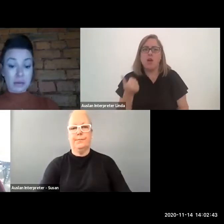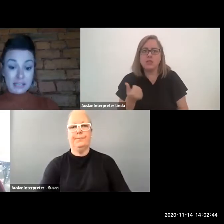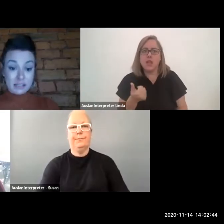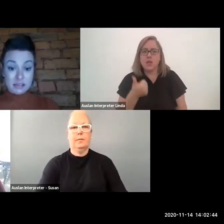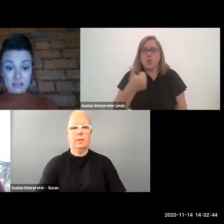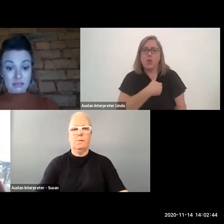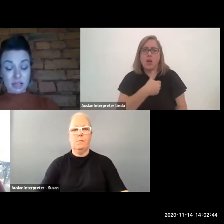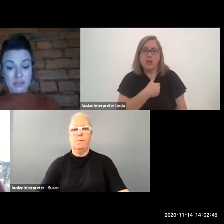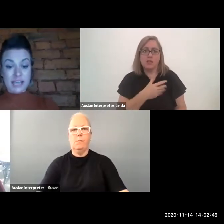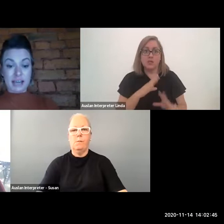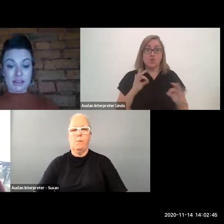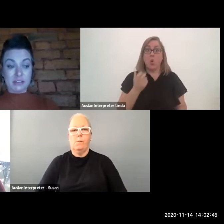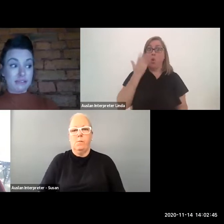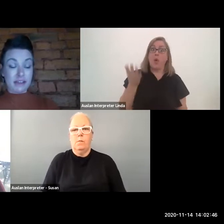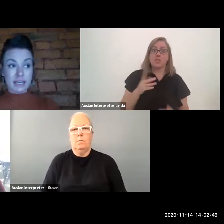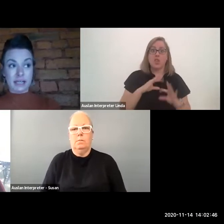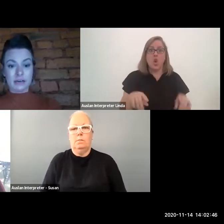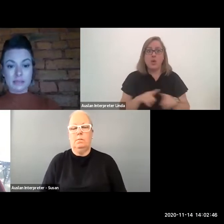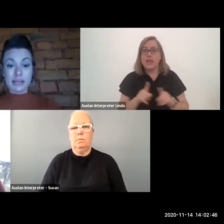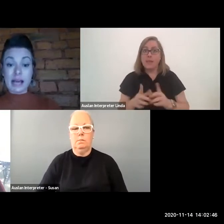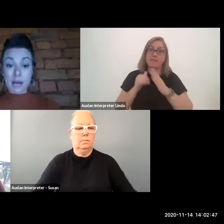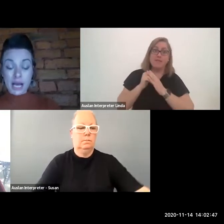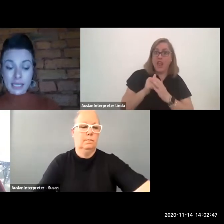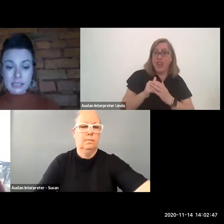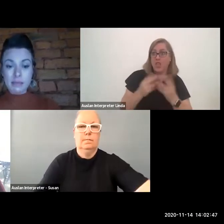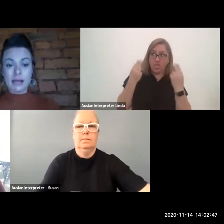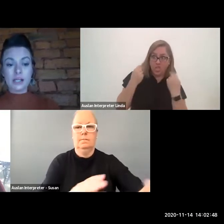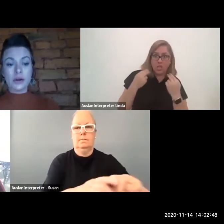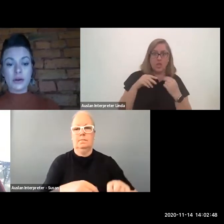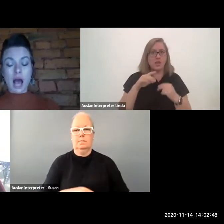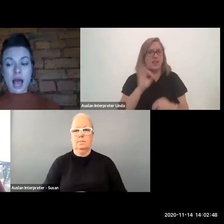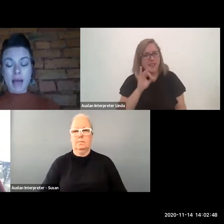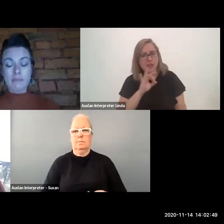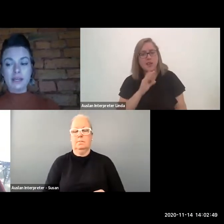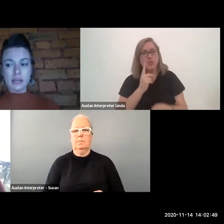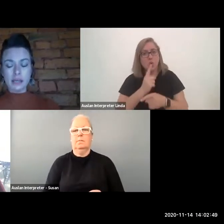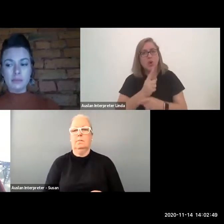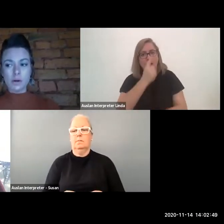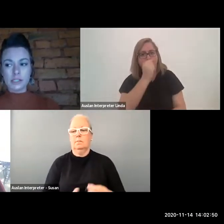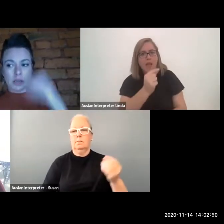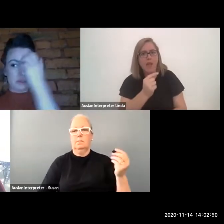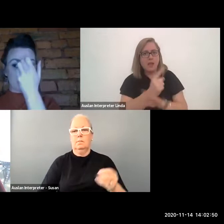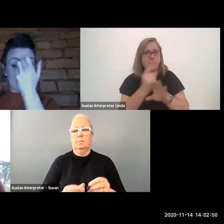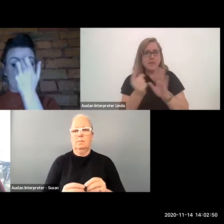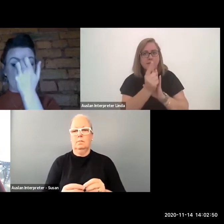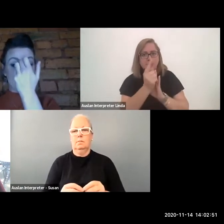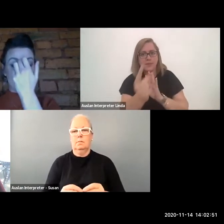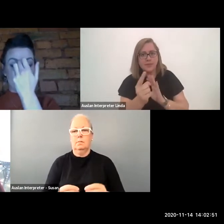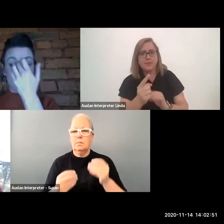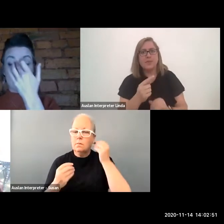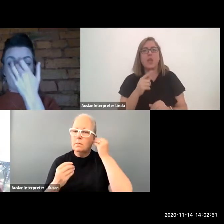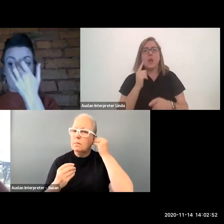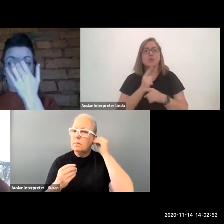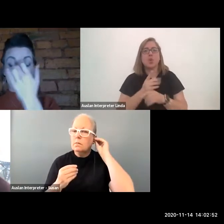Not always. I'm not saying we have to be friendly and not speak our minds, but, you know, I'm thinking more in terms of people that I